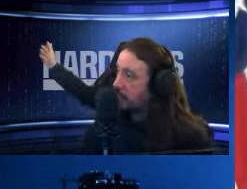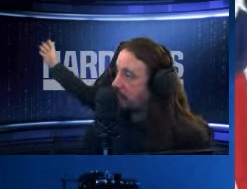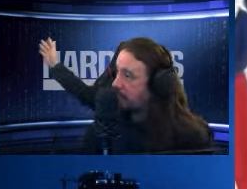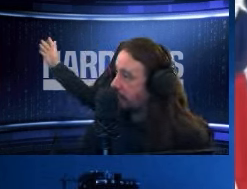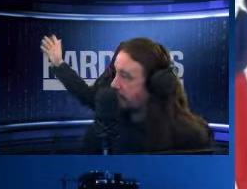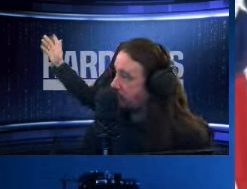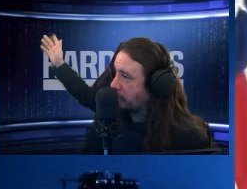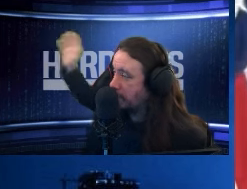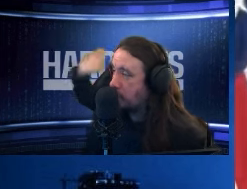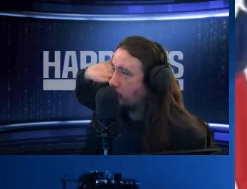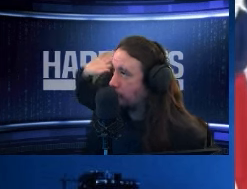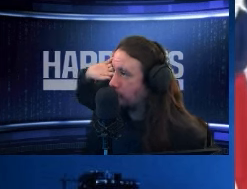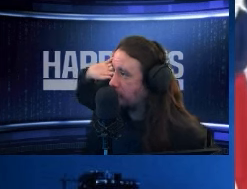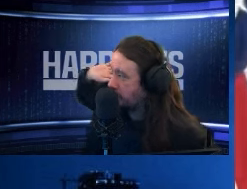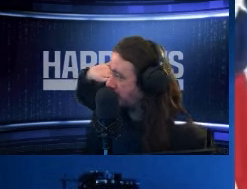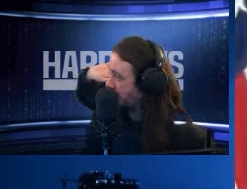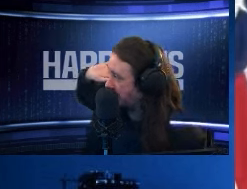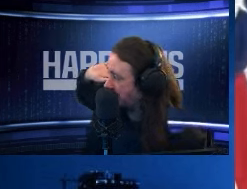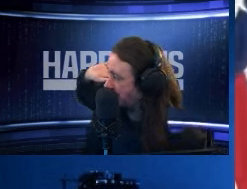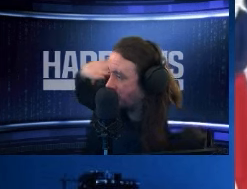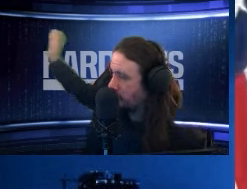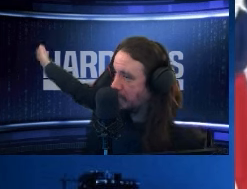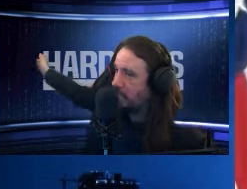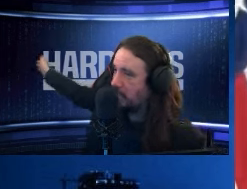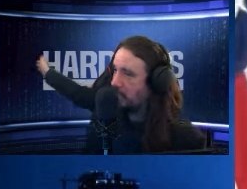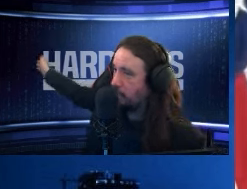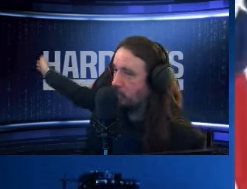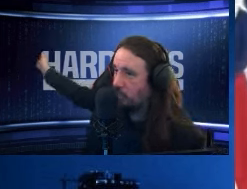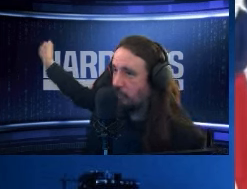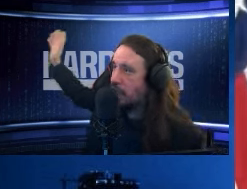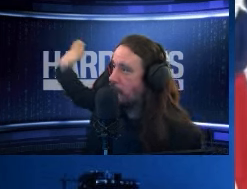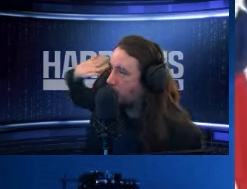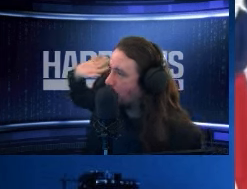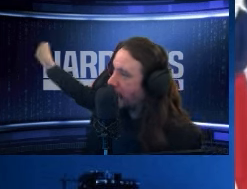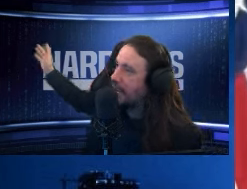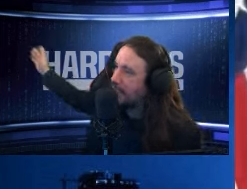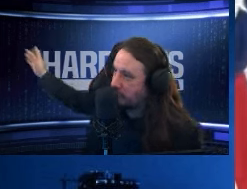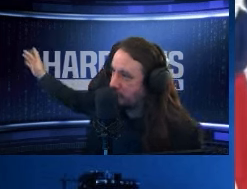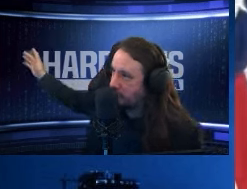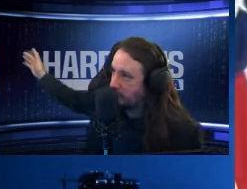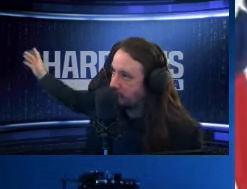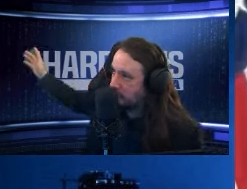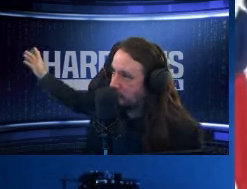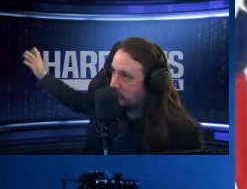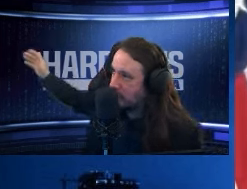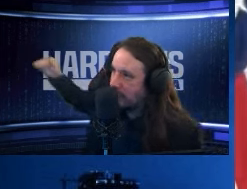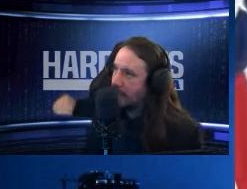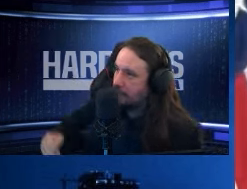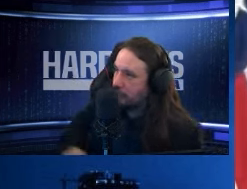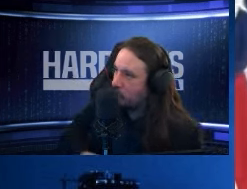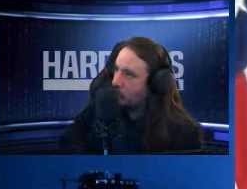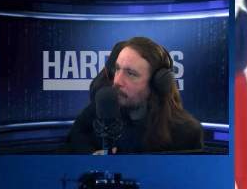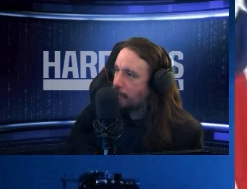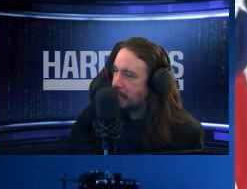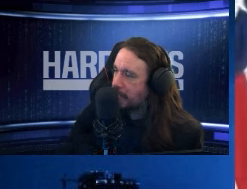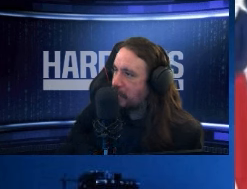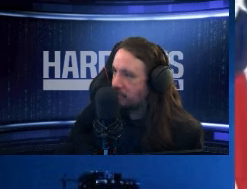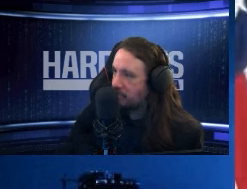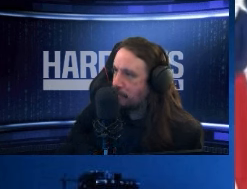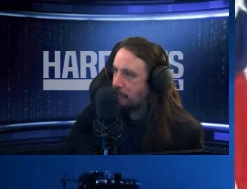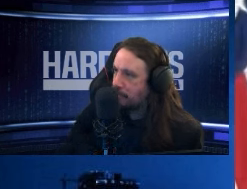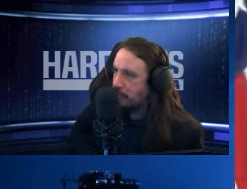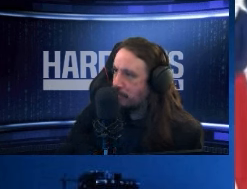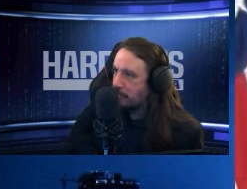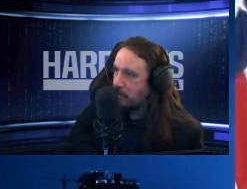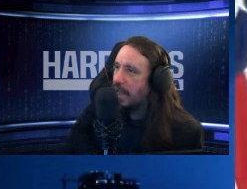makes it off this planet. We build us, we colonize other worlds. But why is it? And I have this horrible pit in my